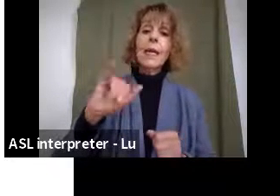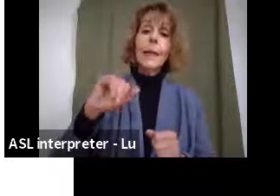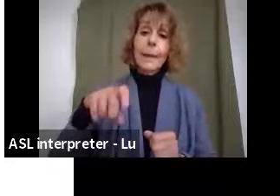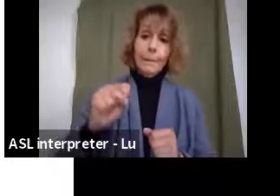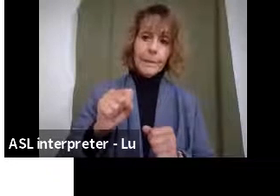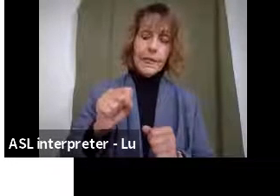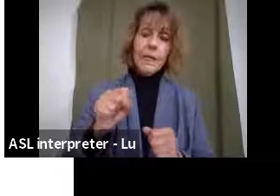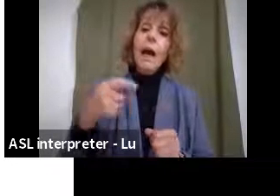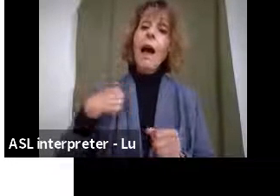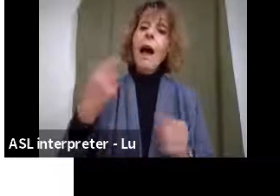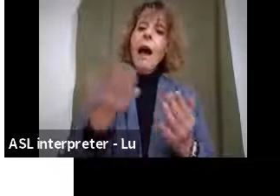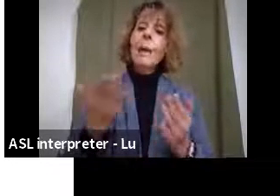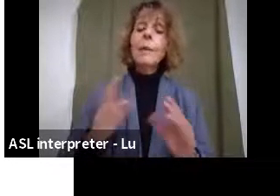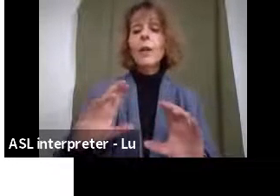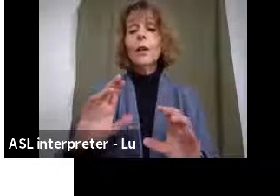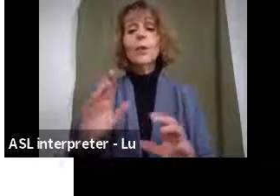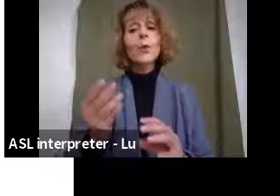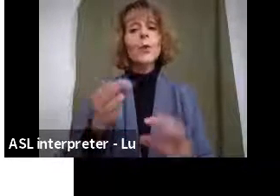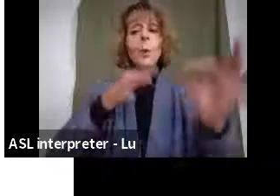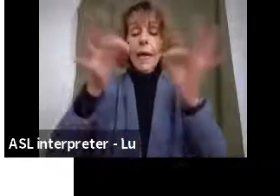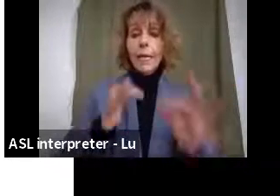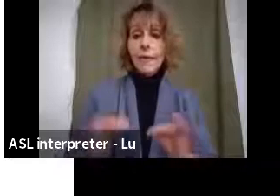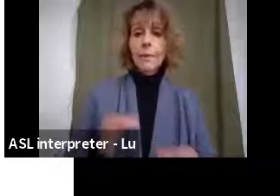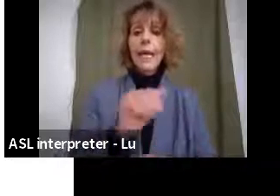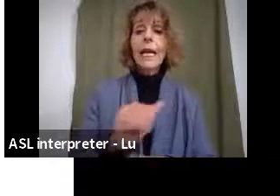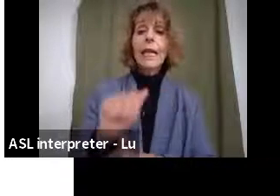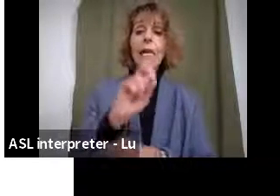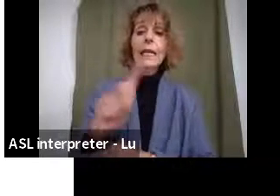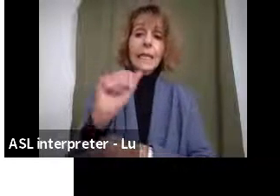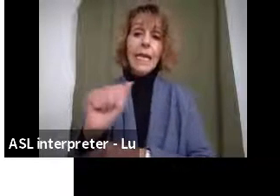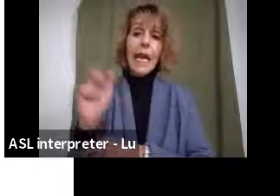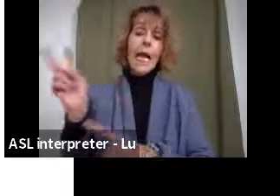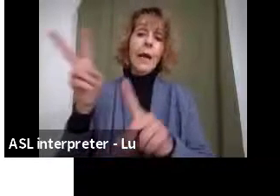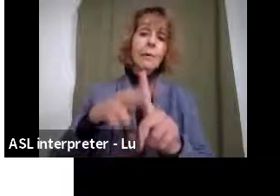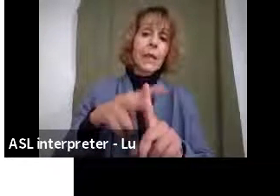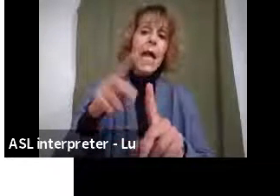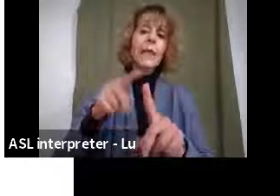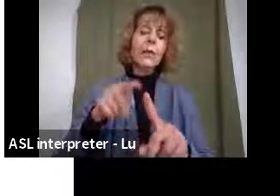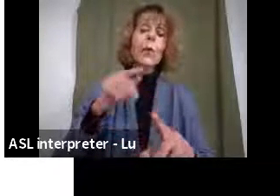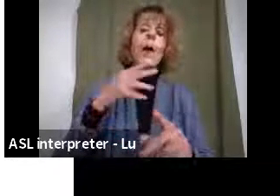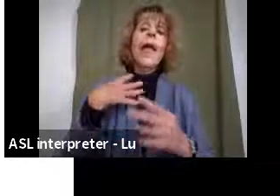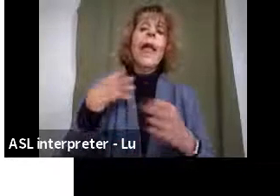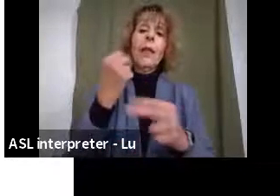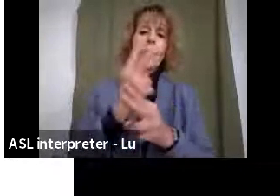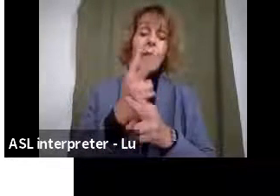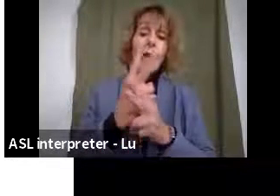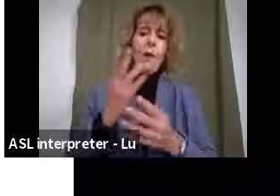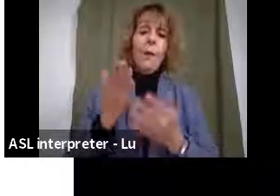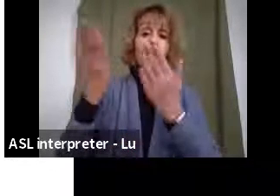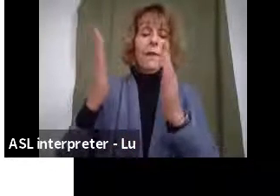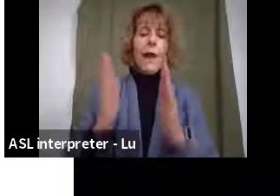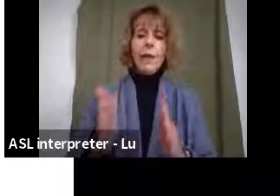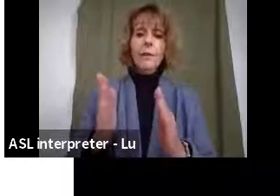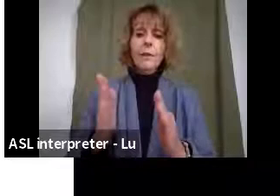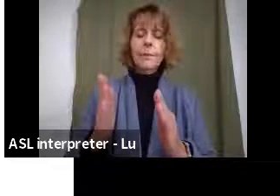But first, a little bit about the organization I work for, or that we work for. We work for the New England